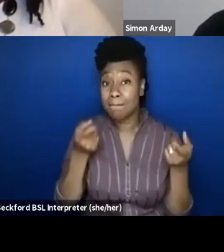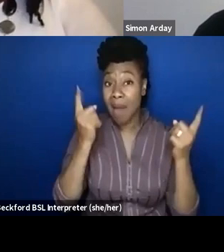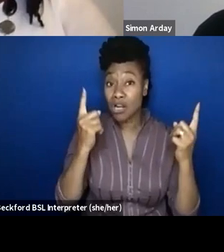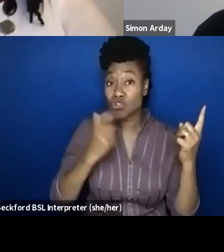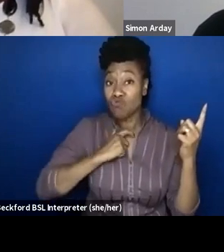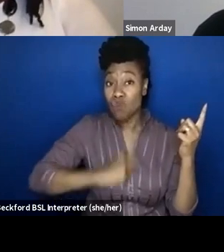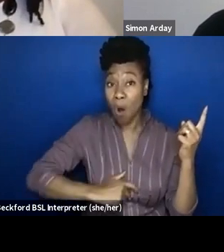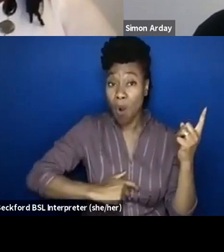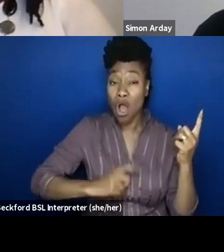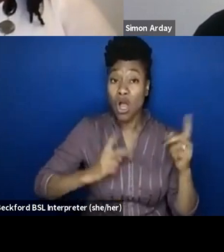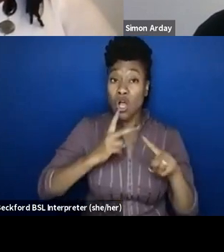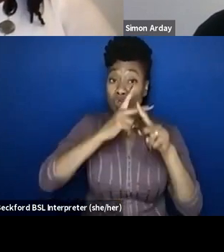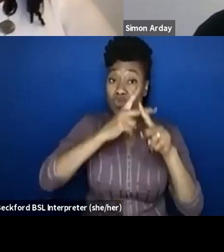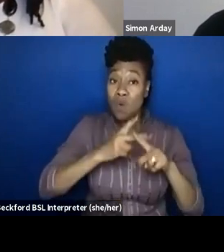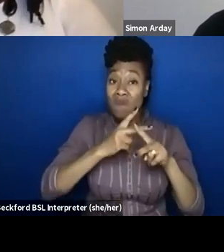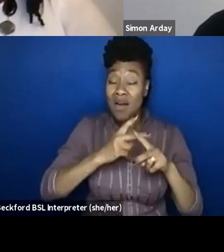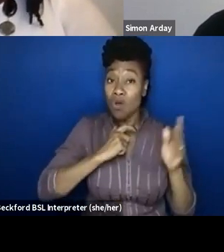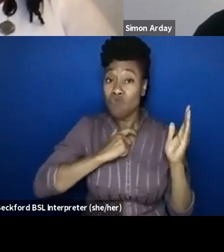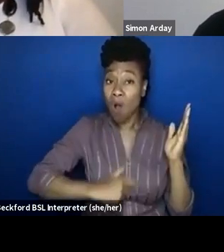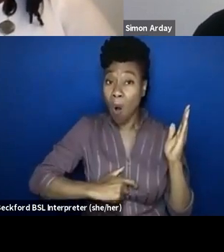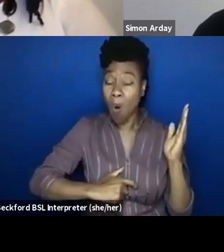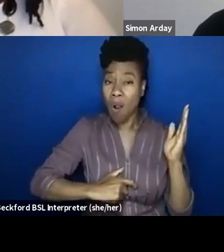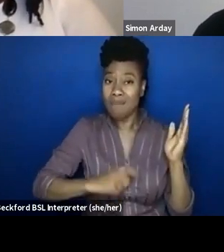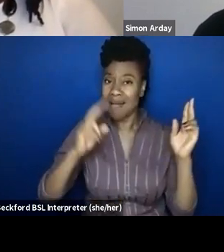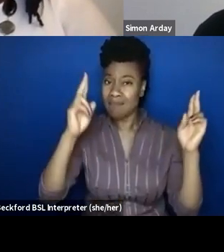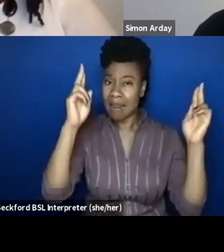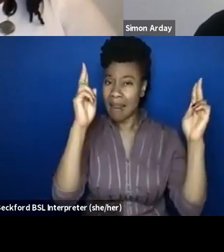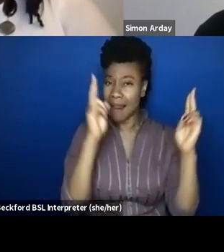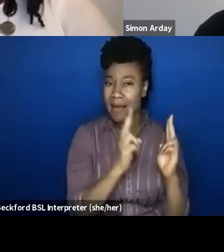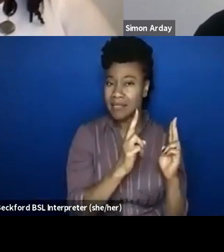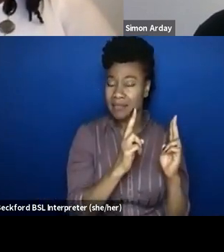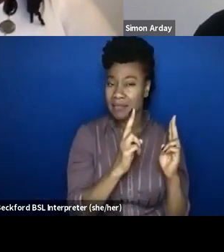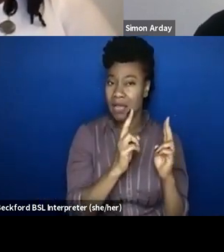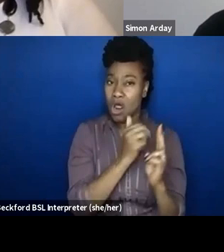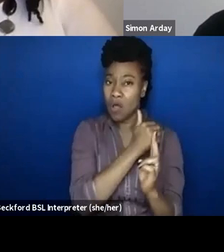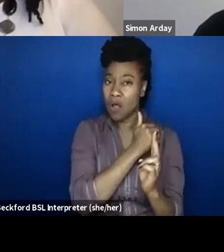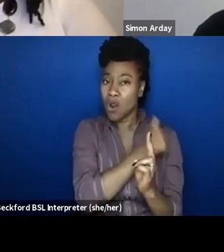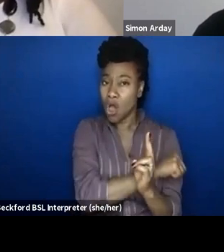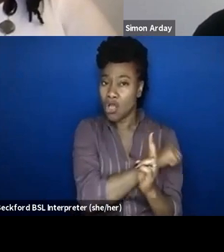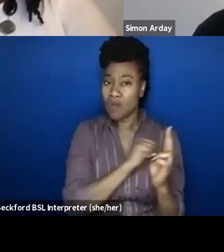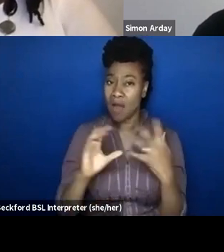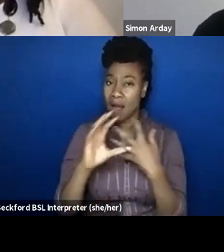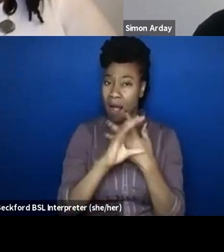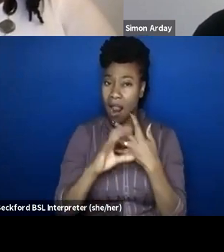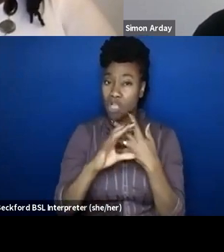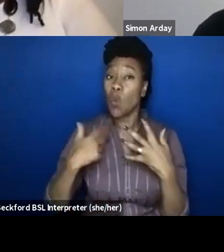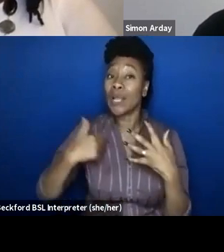perhaps that's that their numbers maybe aren't quite as prolific. And I think they need to be championed,